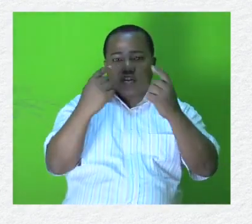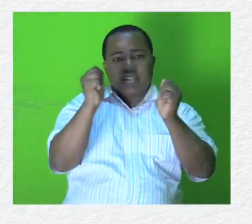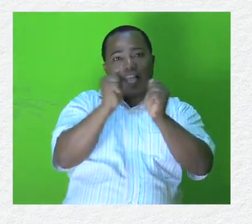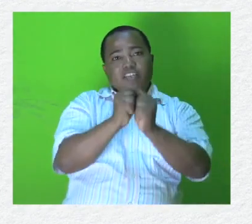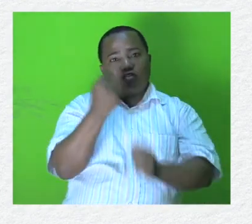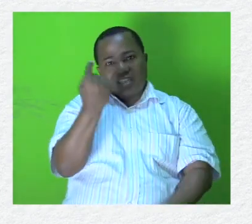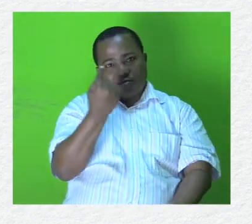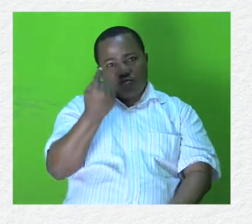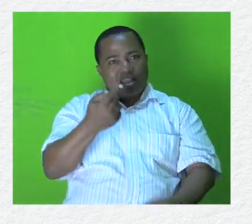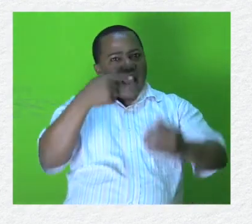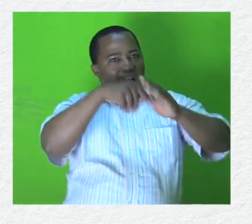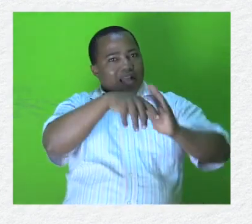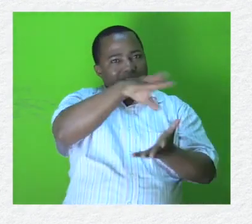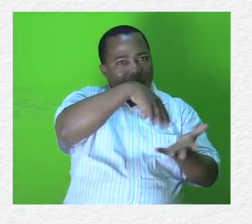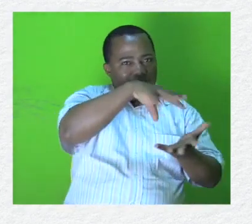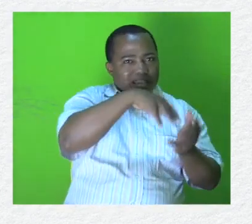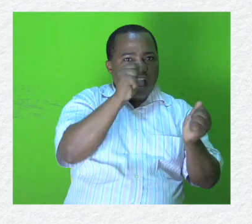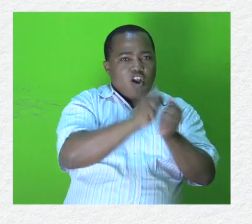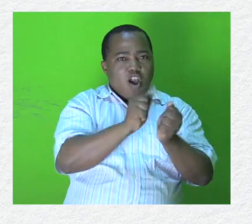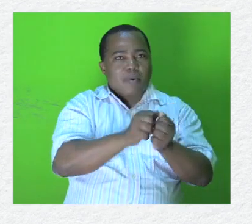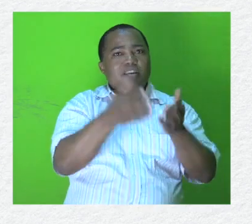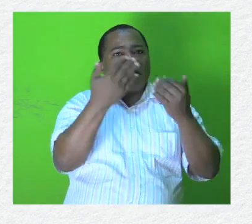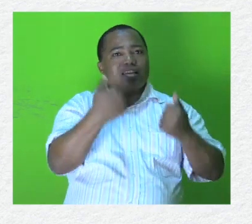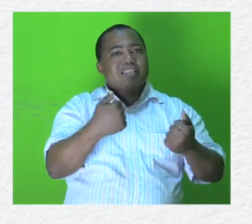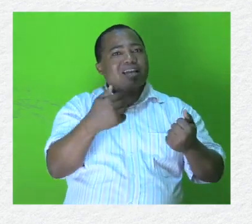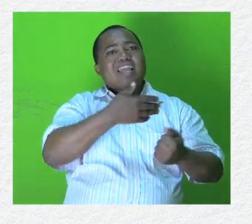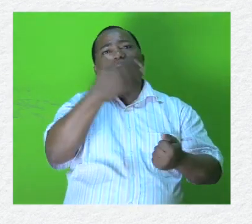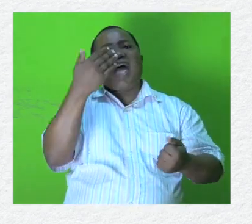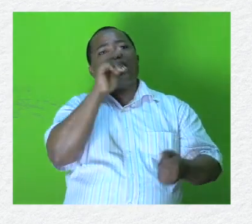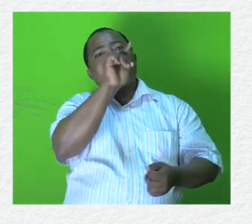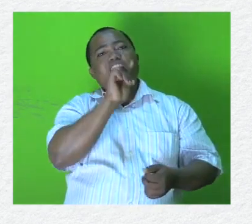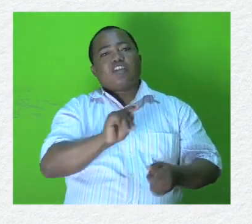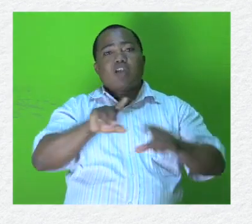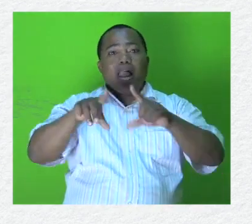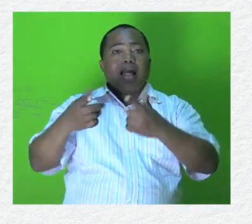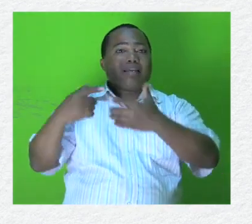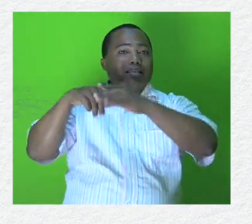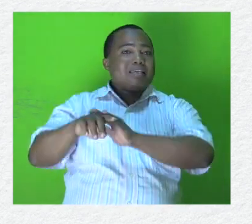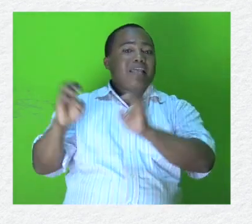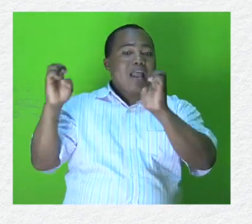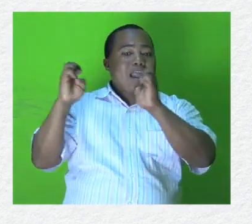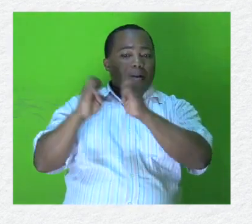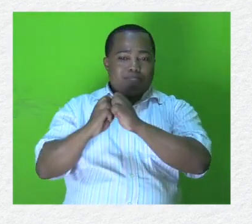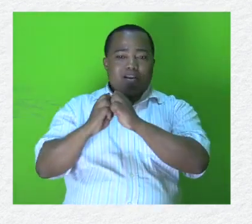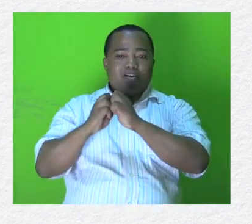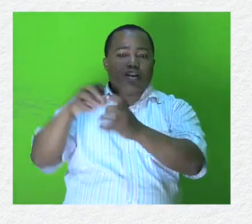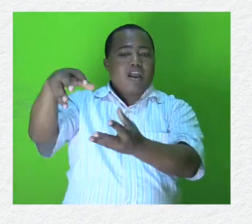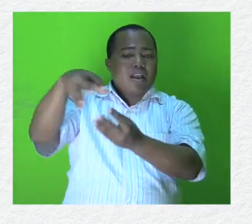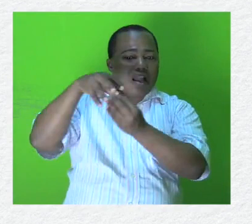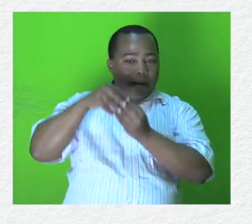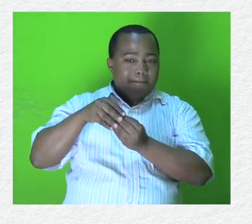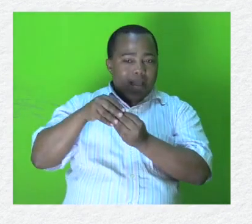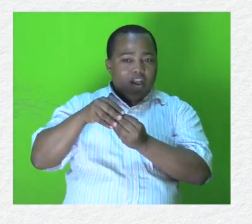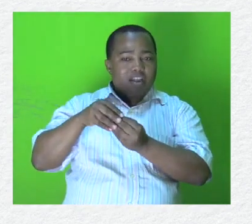substance. In mixture, the components can be in any ratio, but in compound, combine